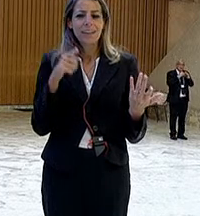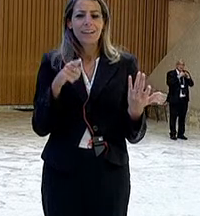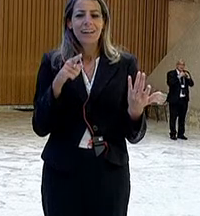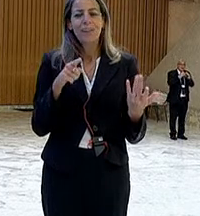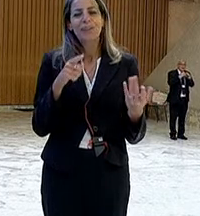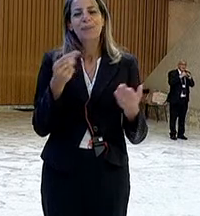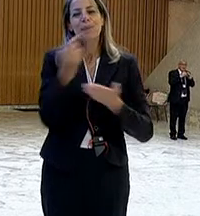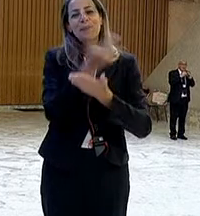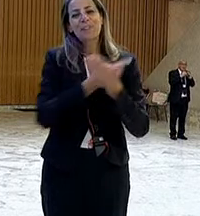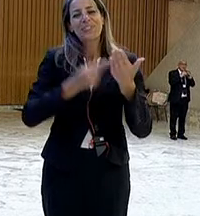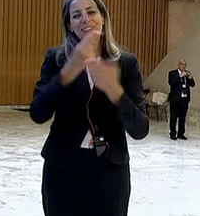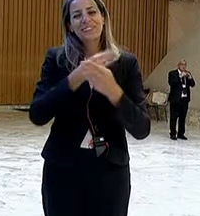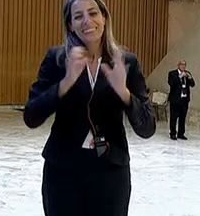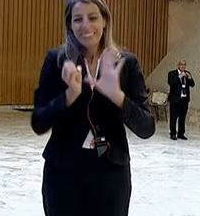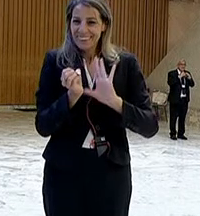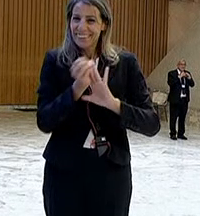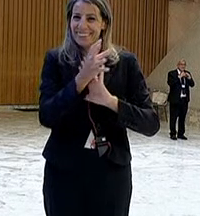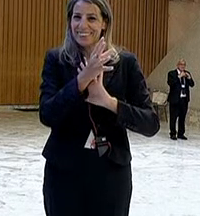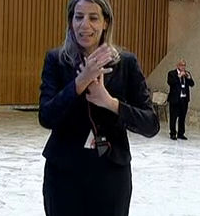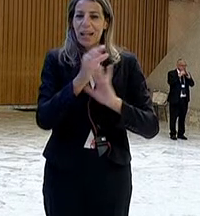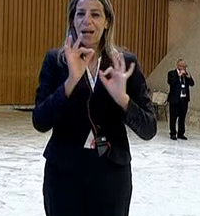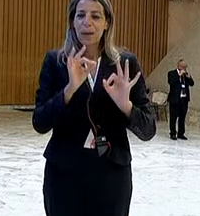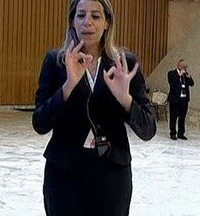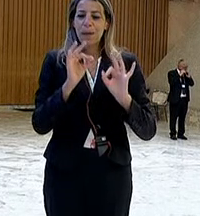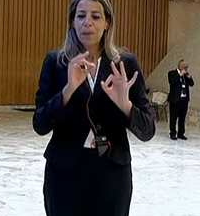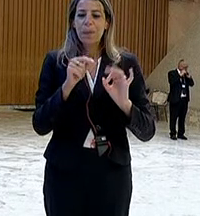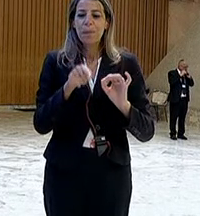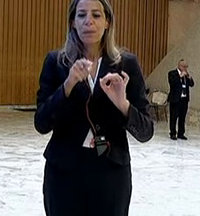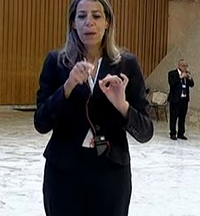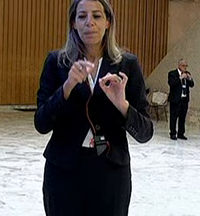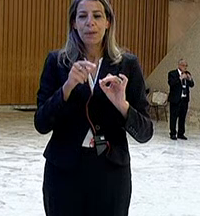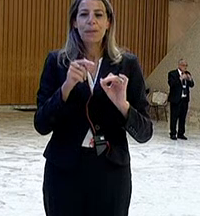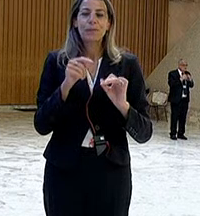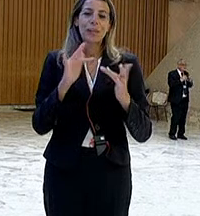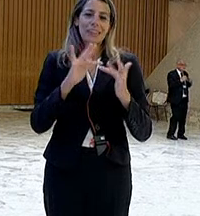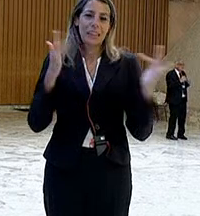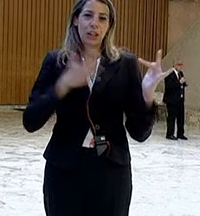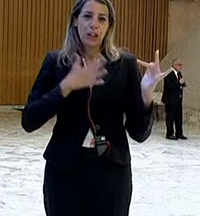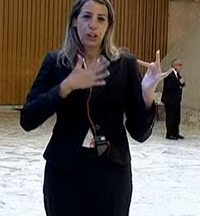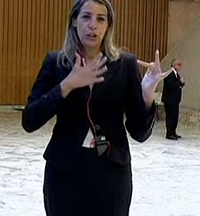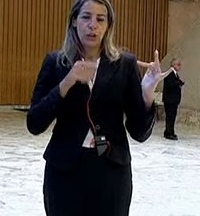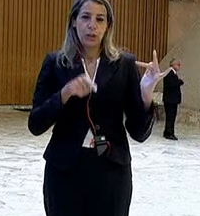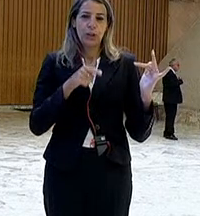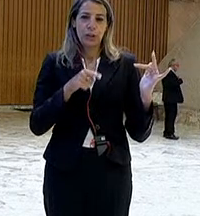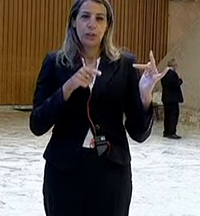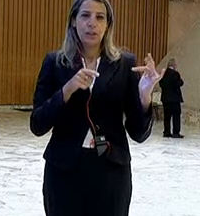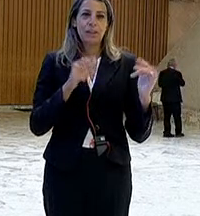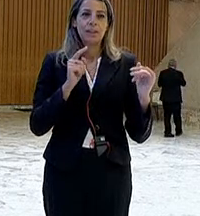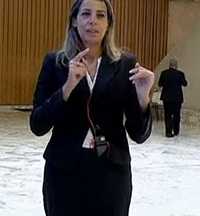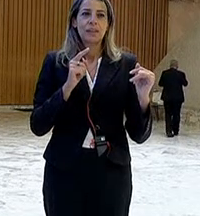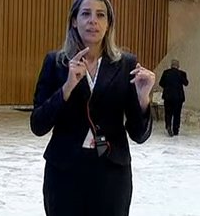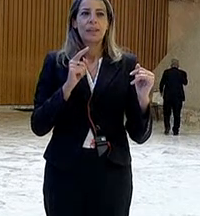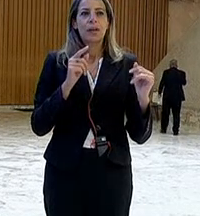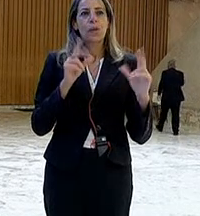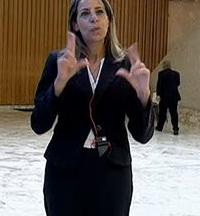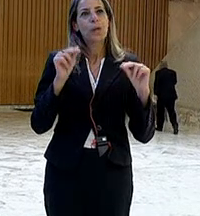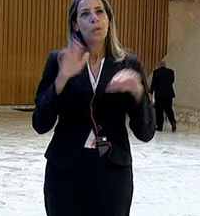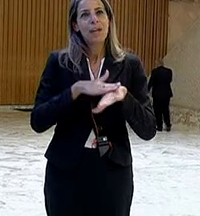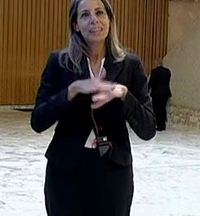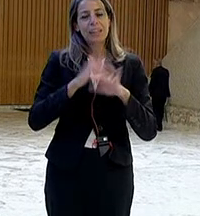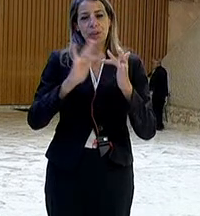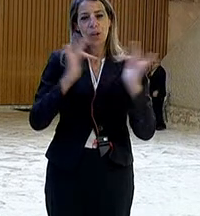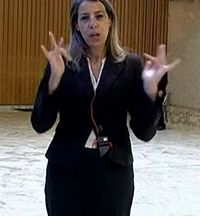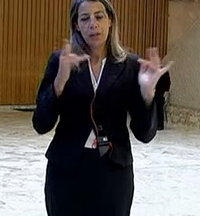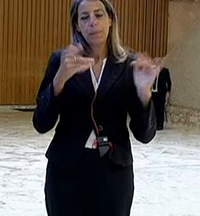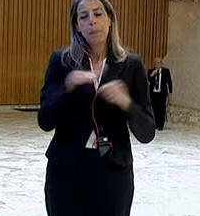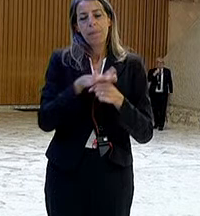heart of CatholicHOM.com, which stands for Catholic Households on Mission. It's a new online resource for Catholic families. But besides